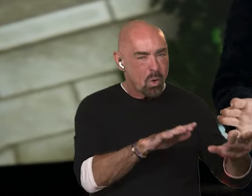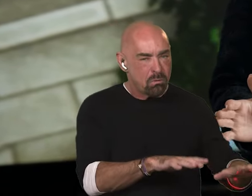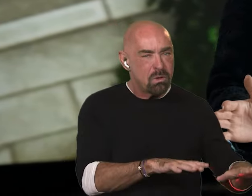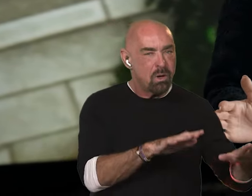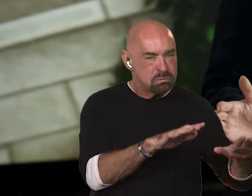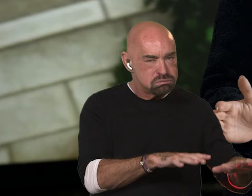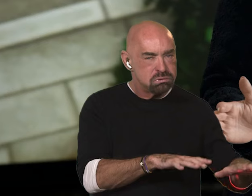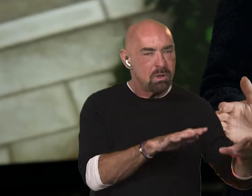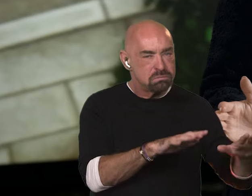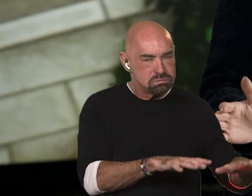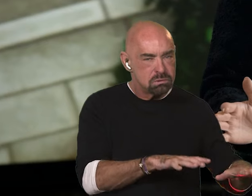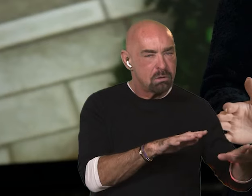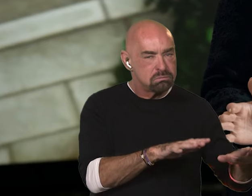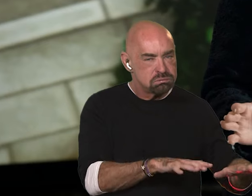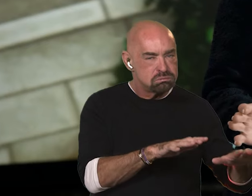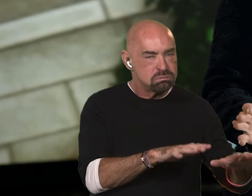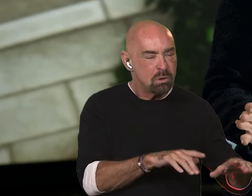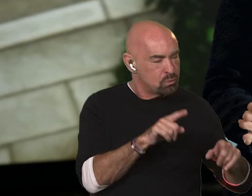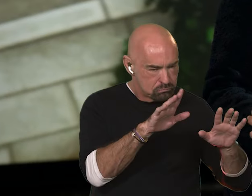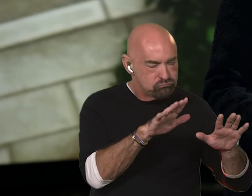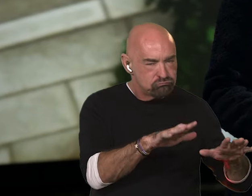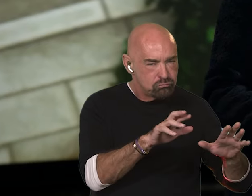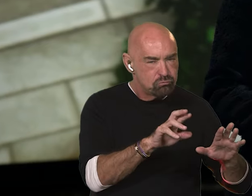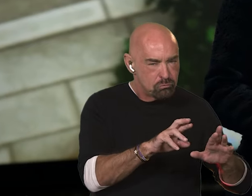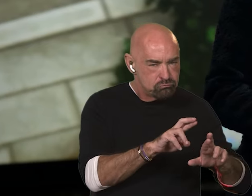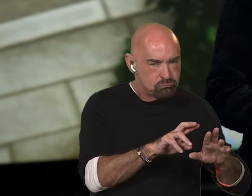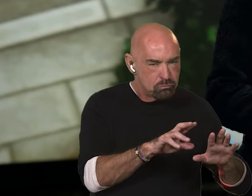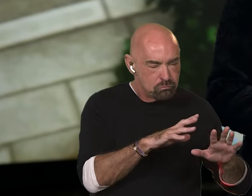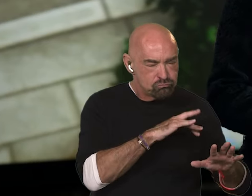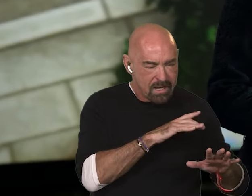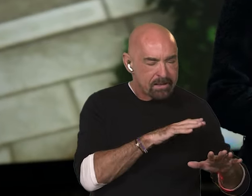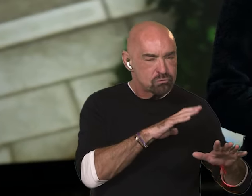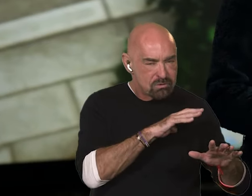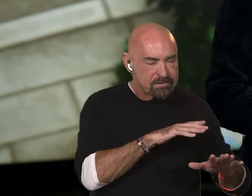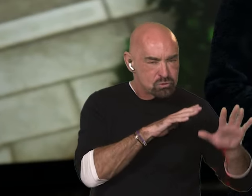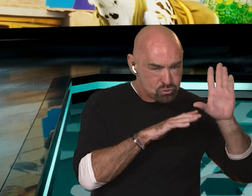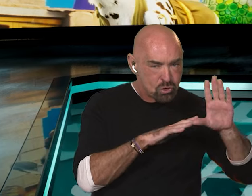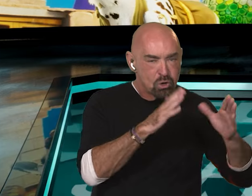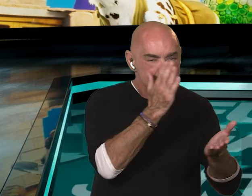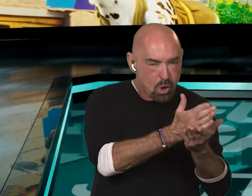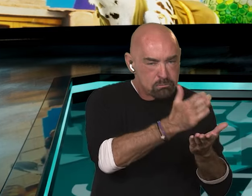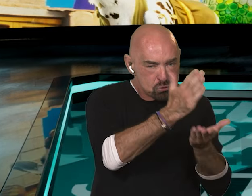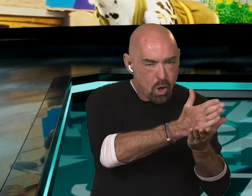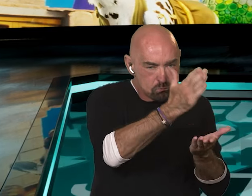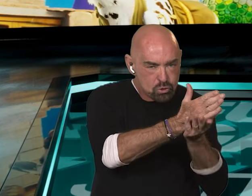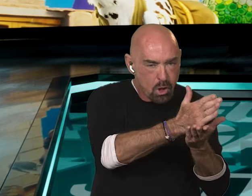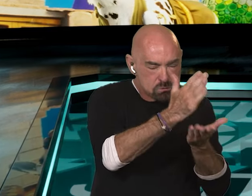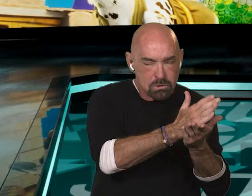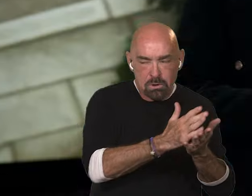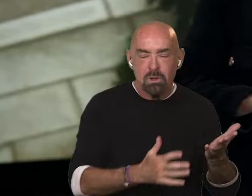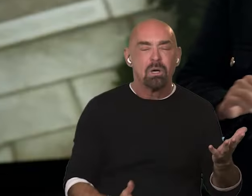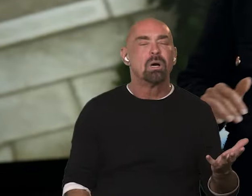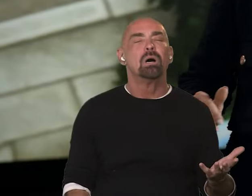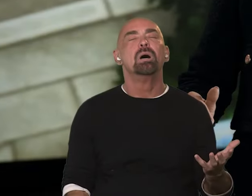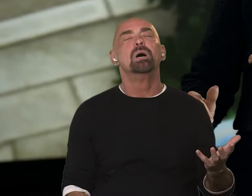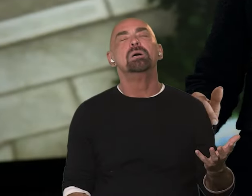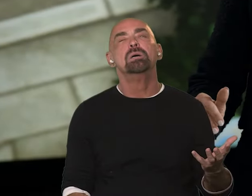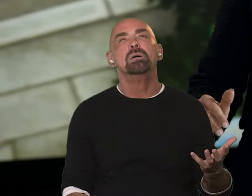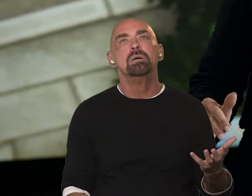easy now. You're all right. You're all right. Stop it. Stop it.